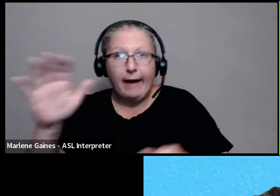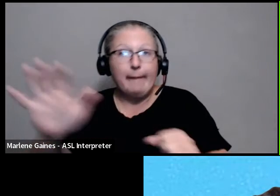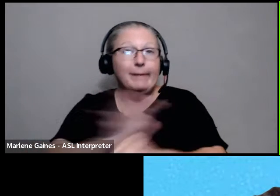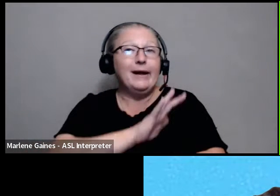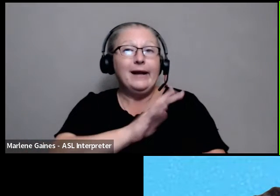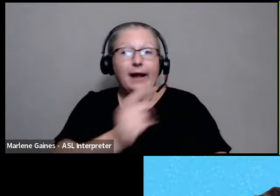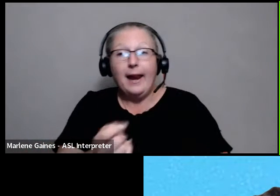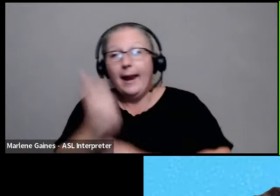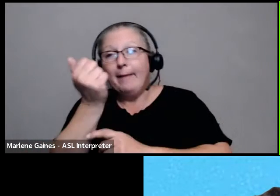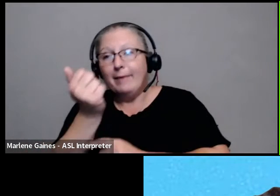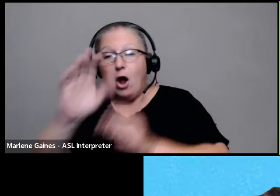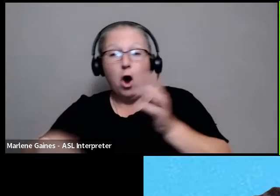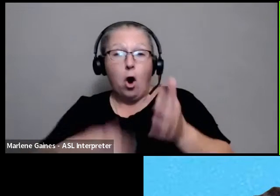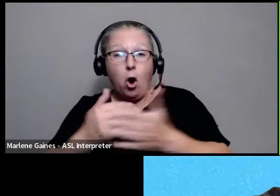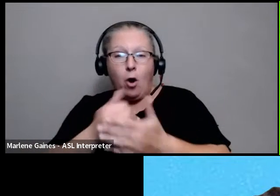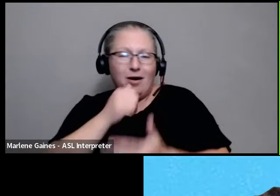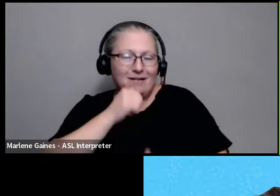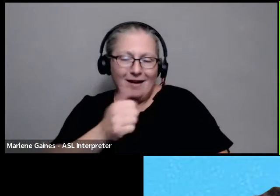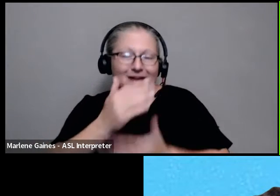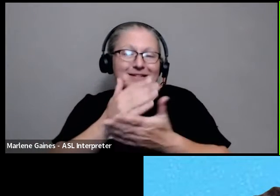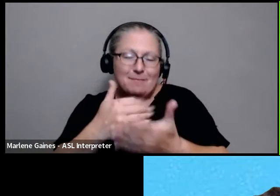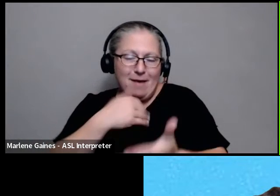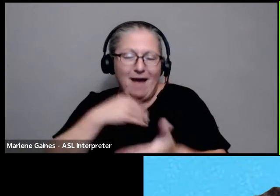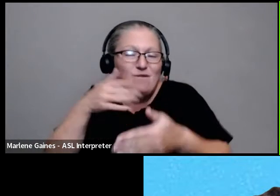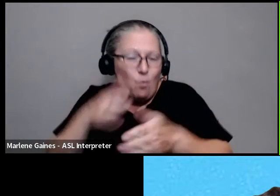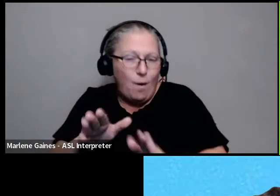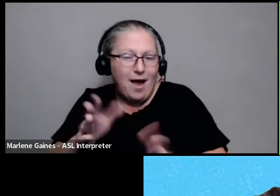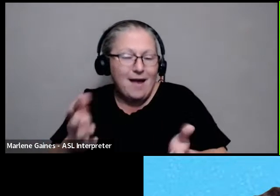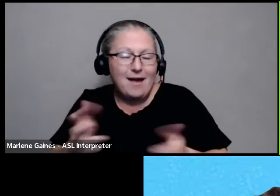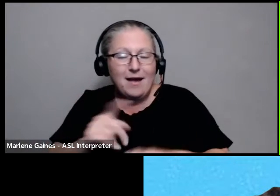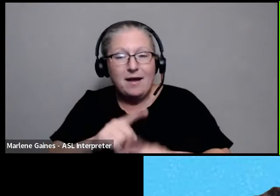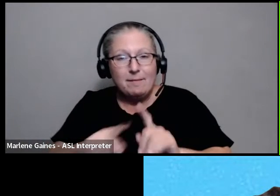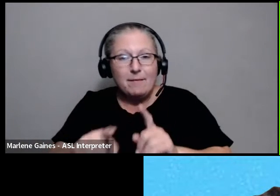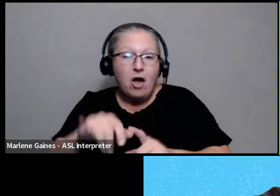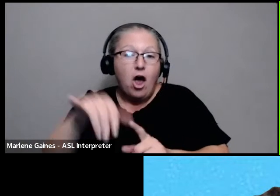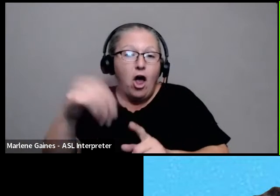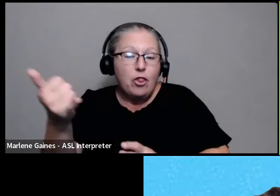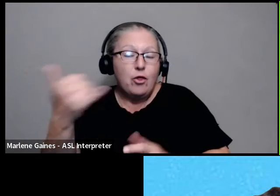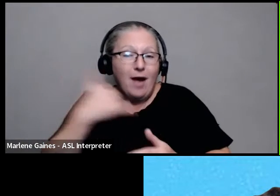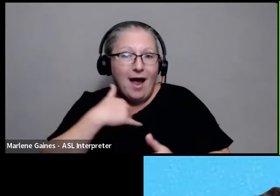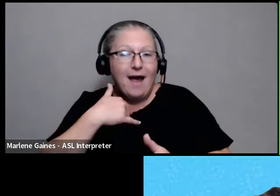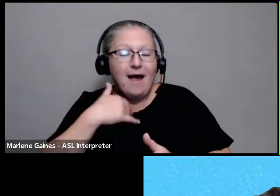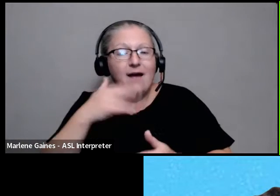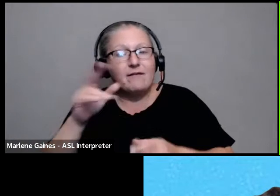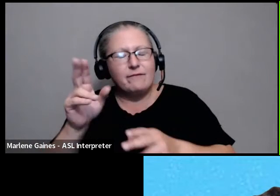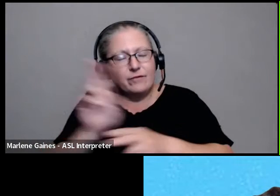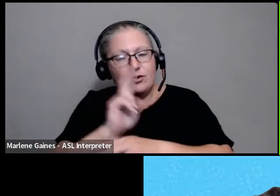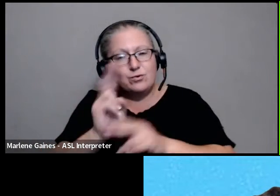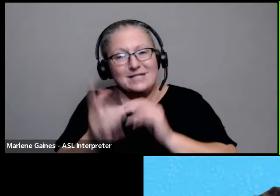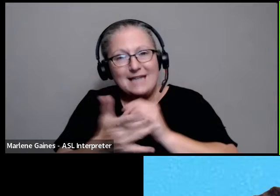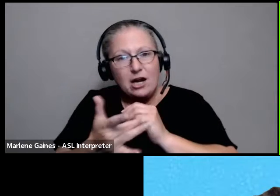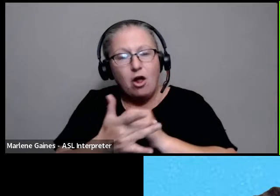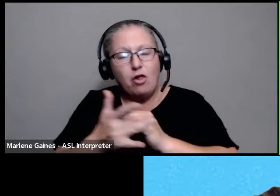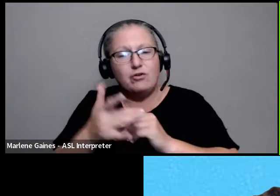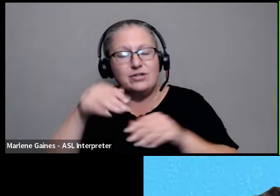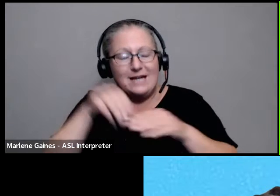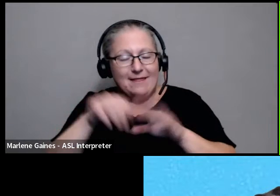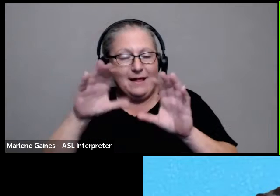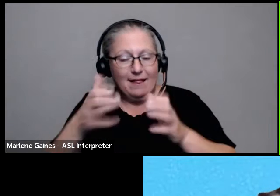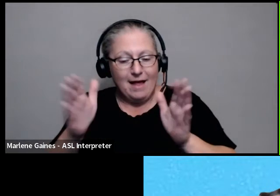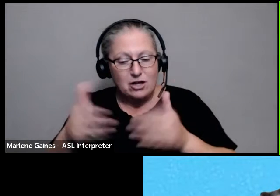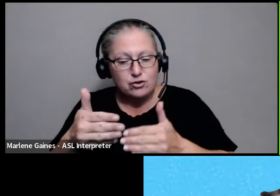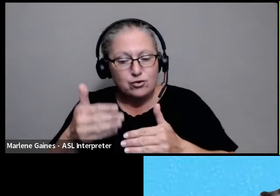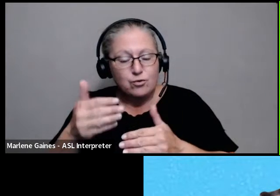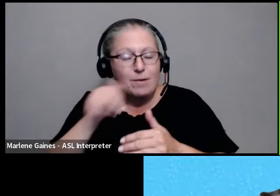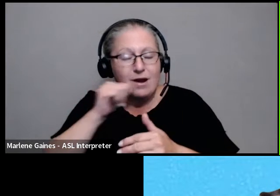eliminated, all of that. So there are other means of using technology, in the classroom that